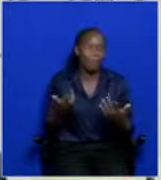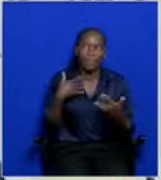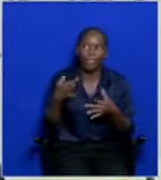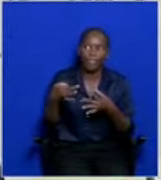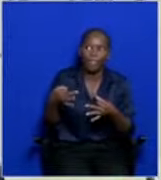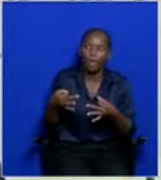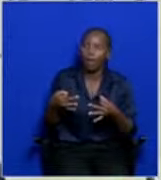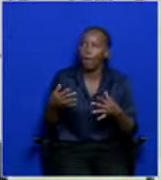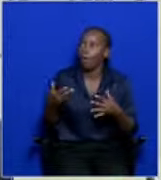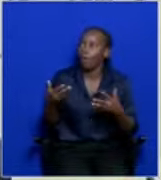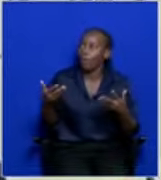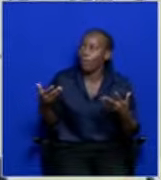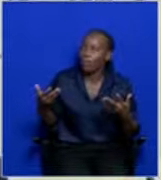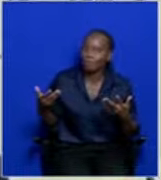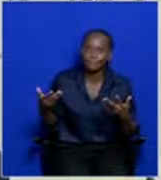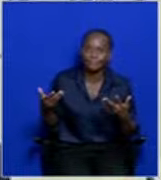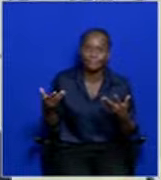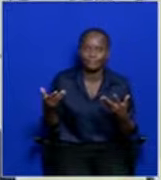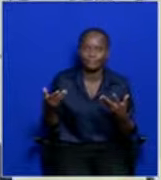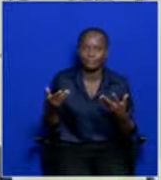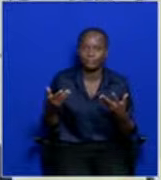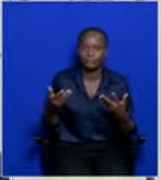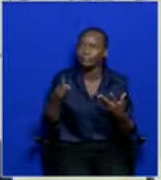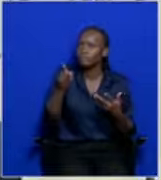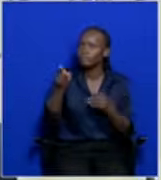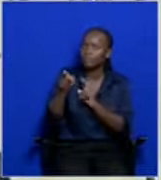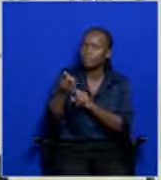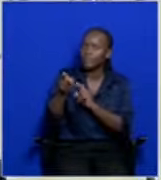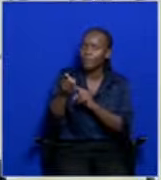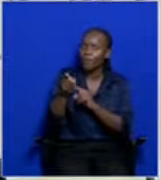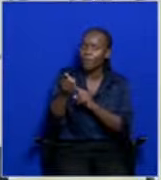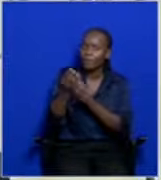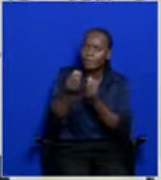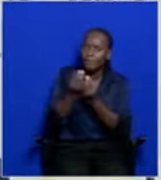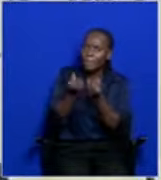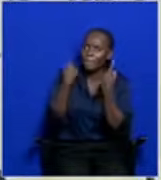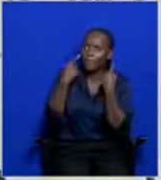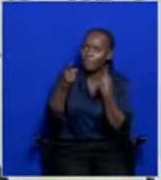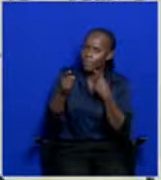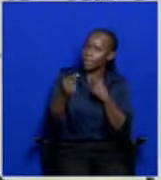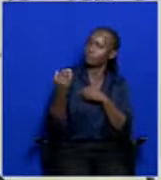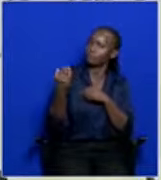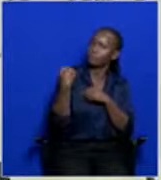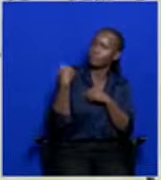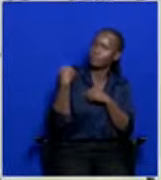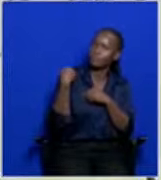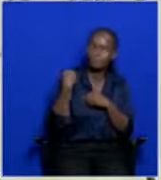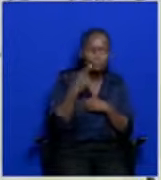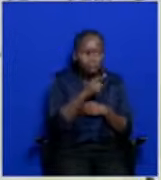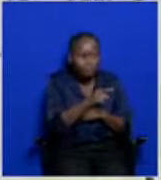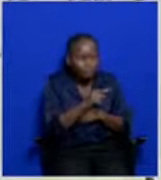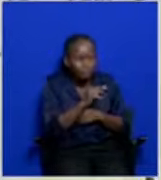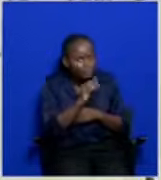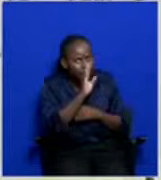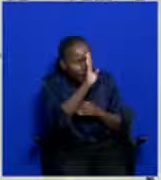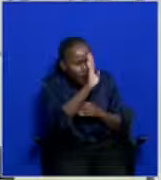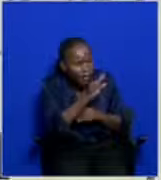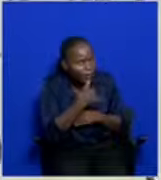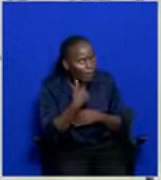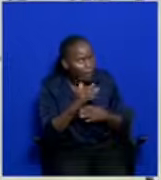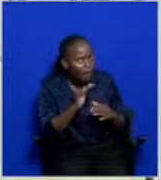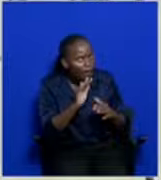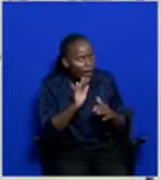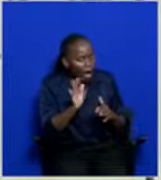they will have engaged us to say, how far is this matter? Even if this one is confidential, we'll